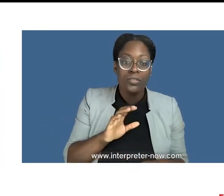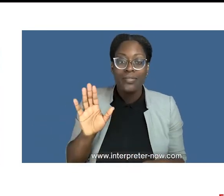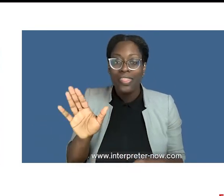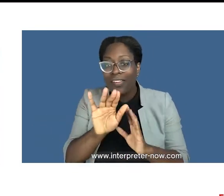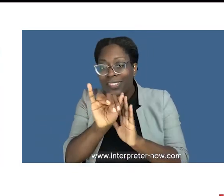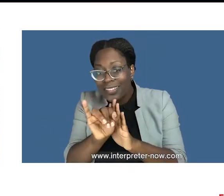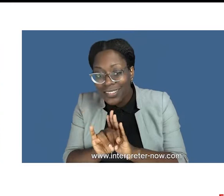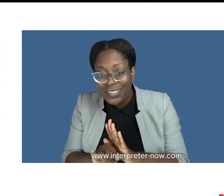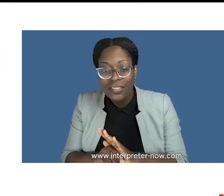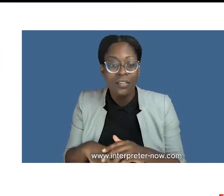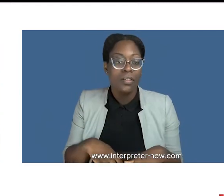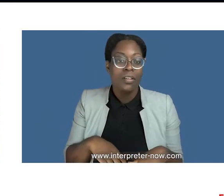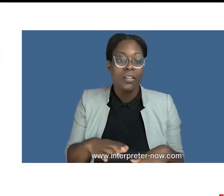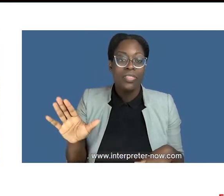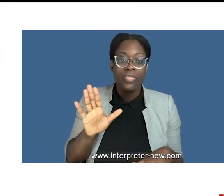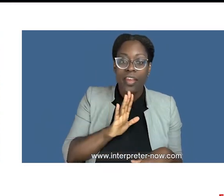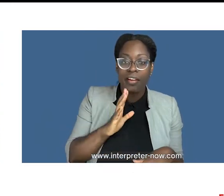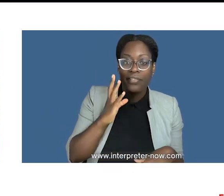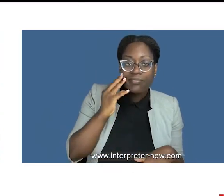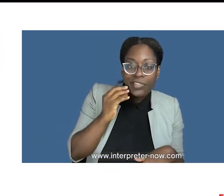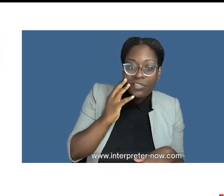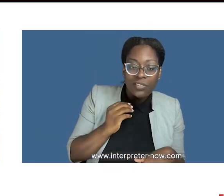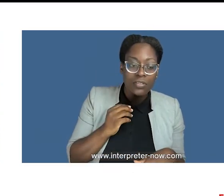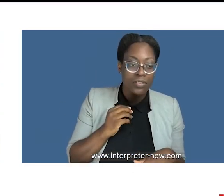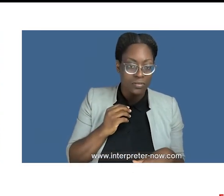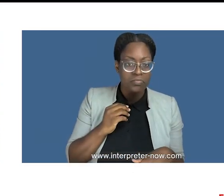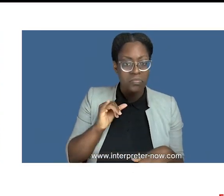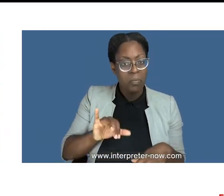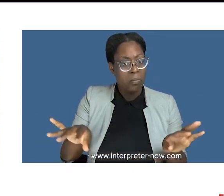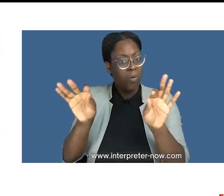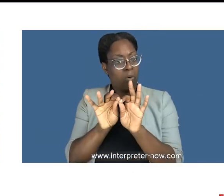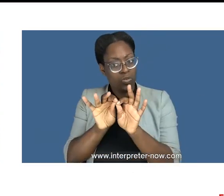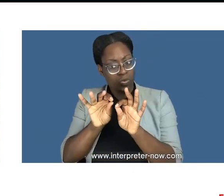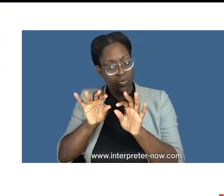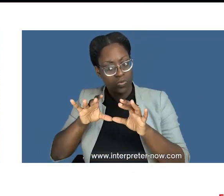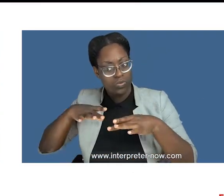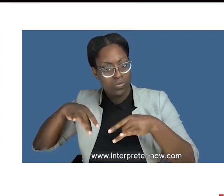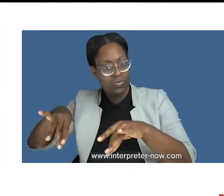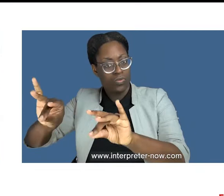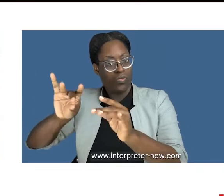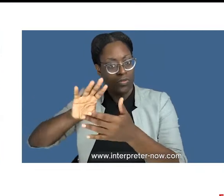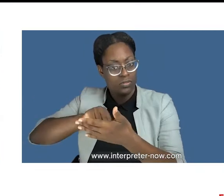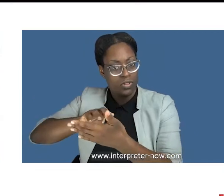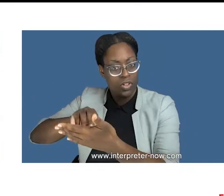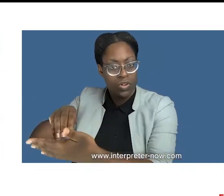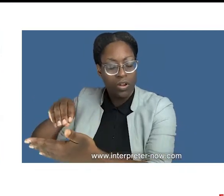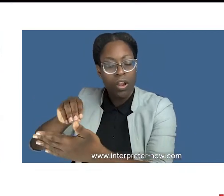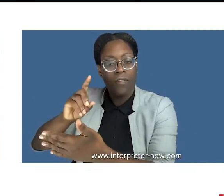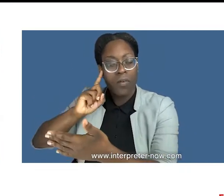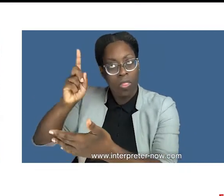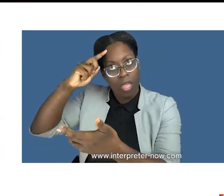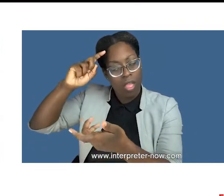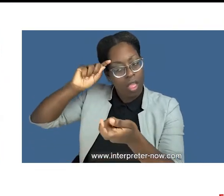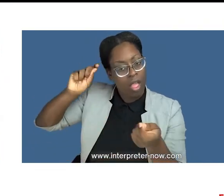historical experiences that people have had. We learn about people's cultures and identities. And sometimes we have to unlearn too. We